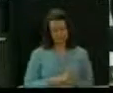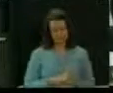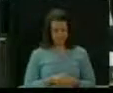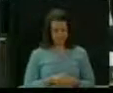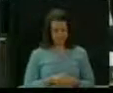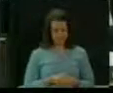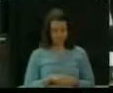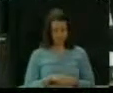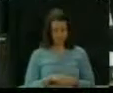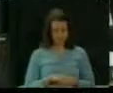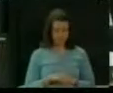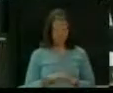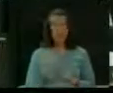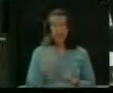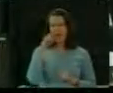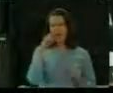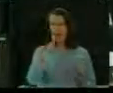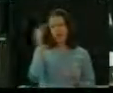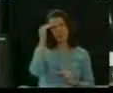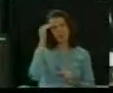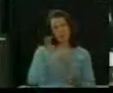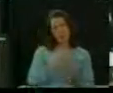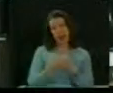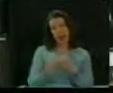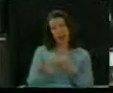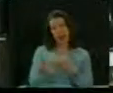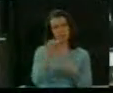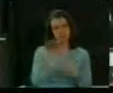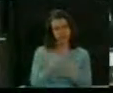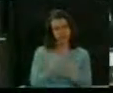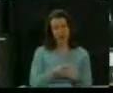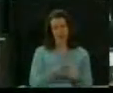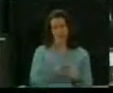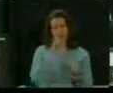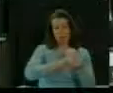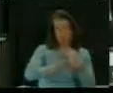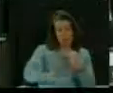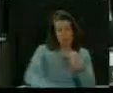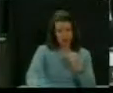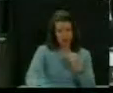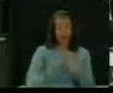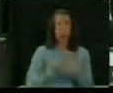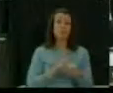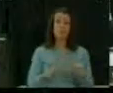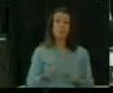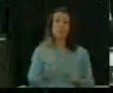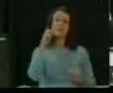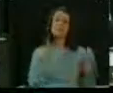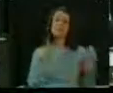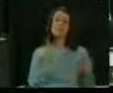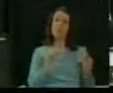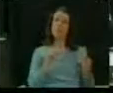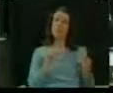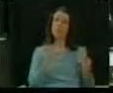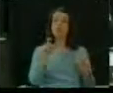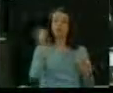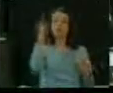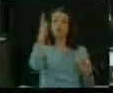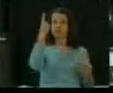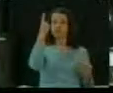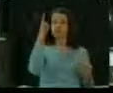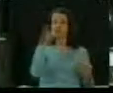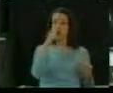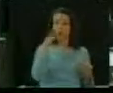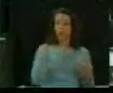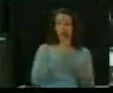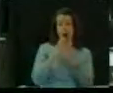think everyone knows how they're going to vote, so I'm not going to belabor this except to say that I think the public should understand who we are asking to bring